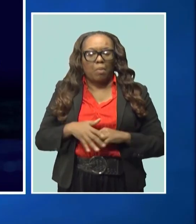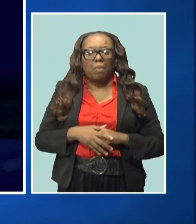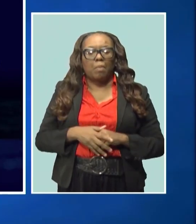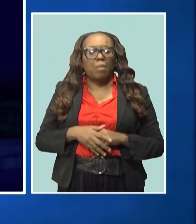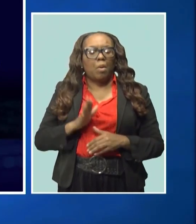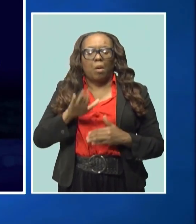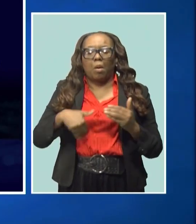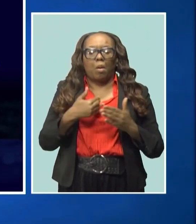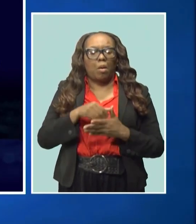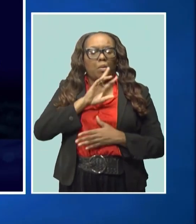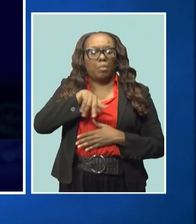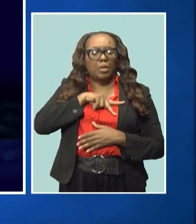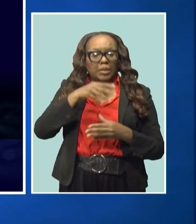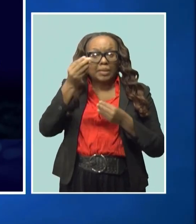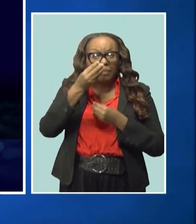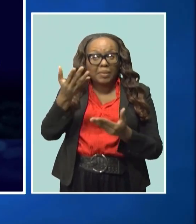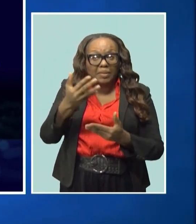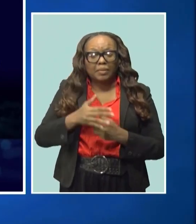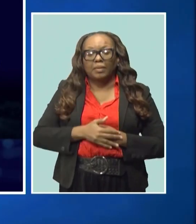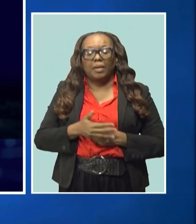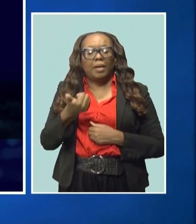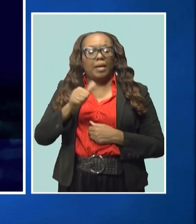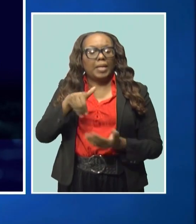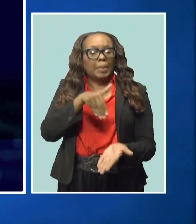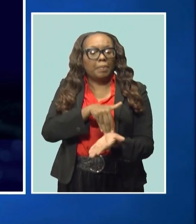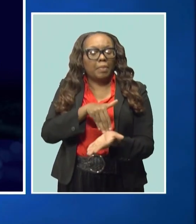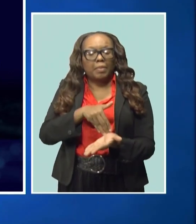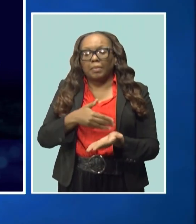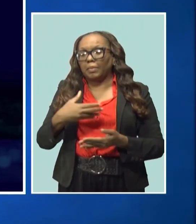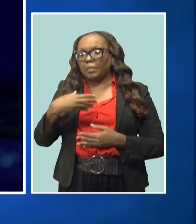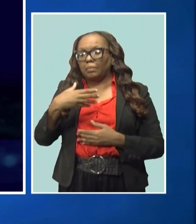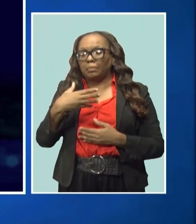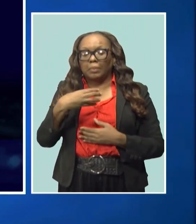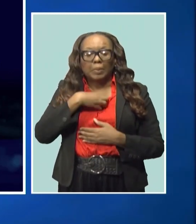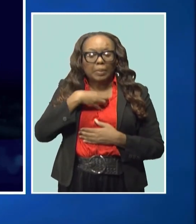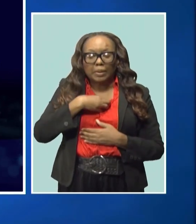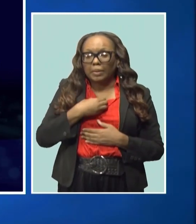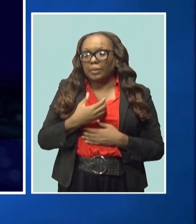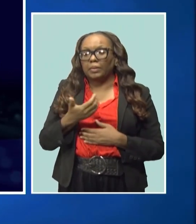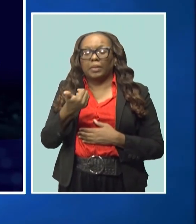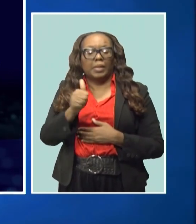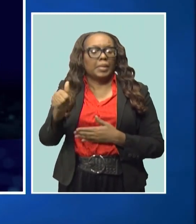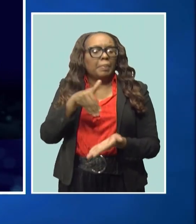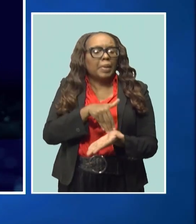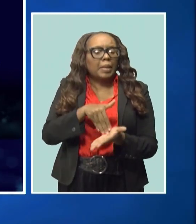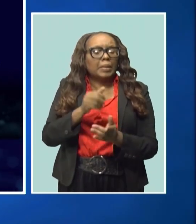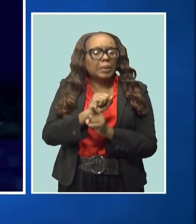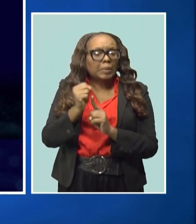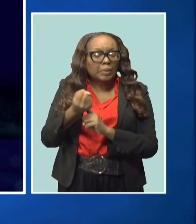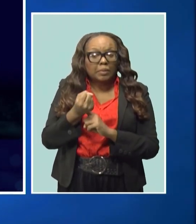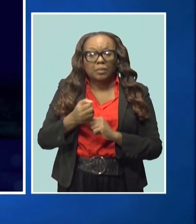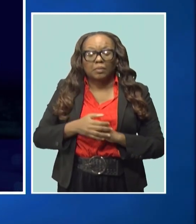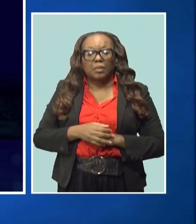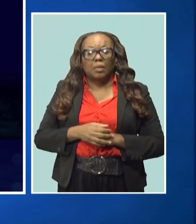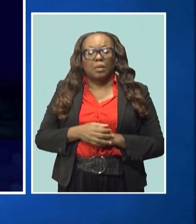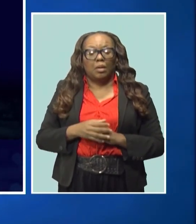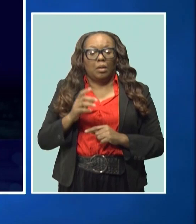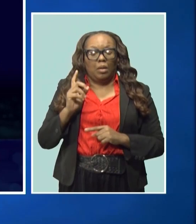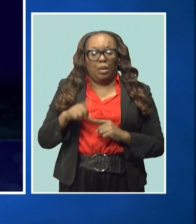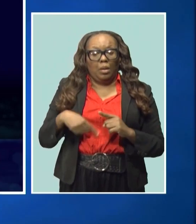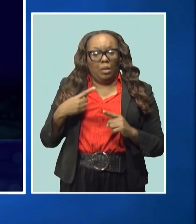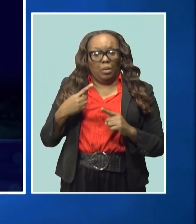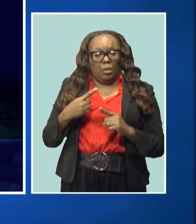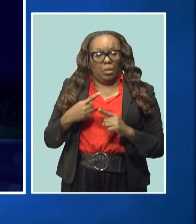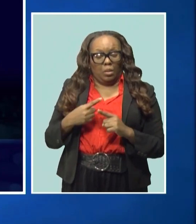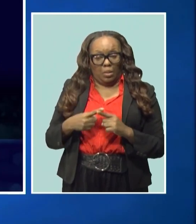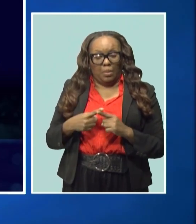personal information and any medical conditions or complaints. We also recommend that once the suspect is taken into custody